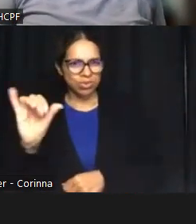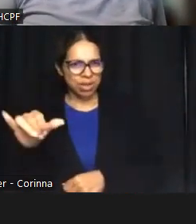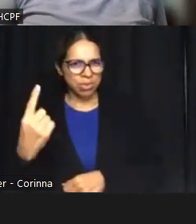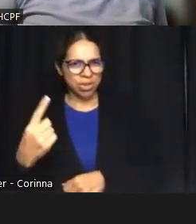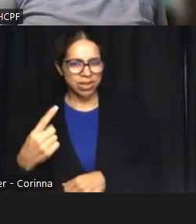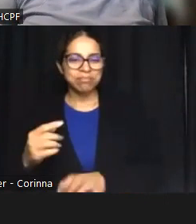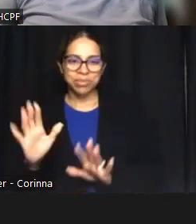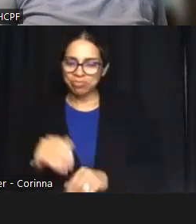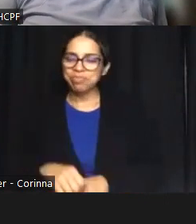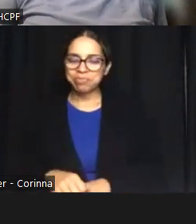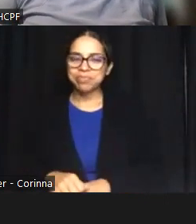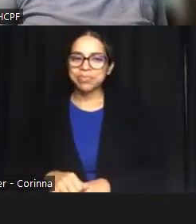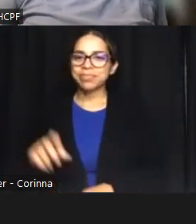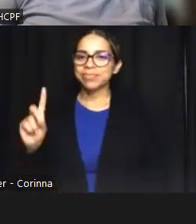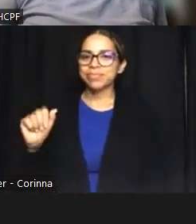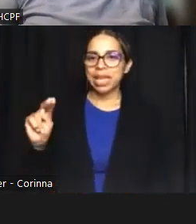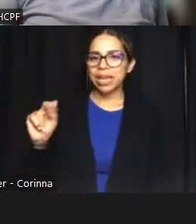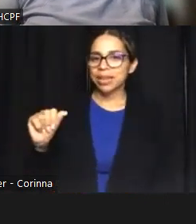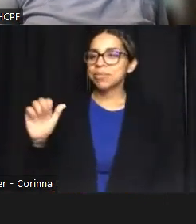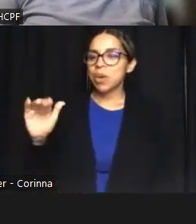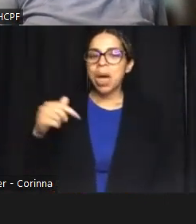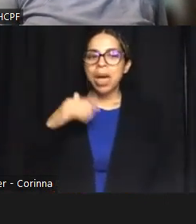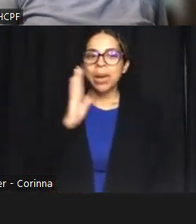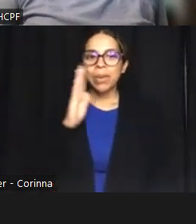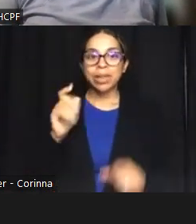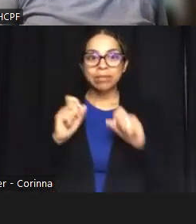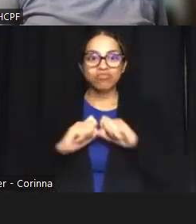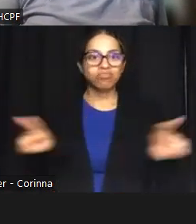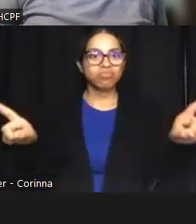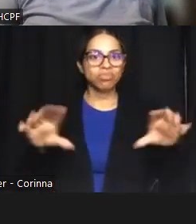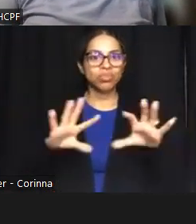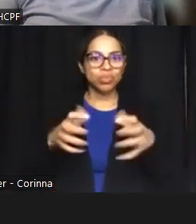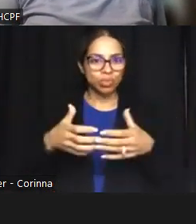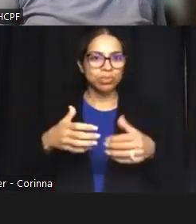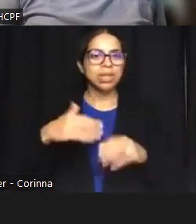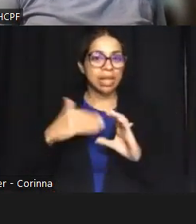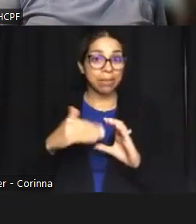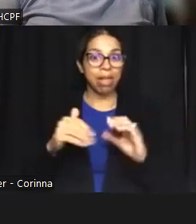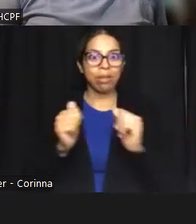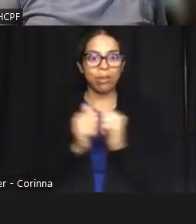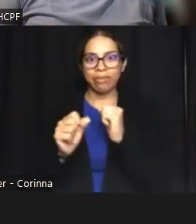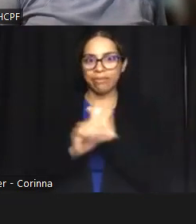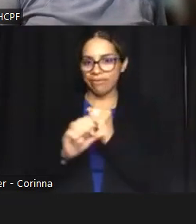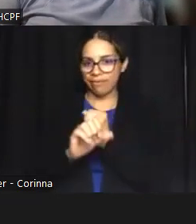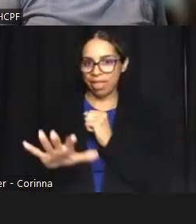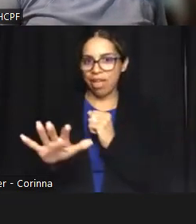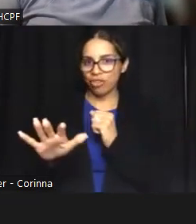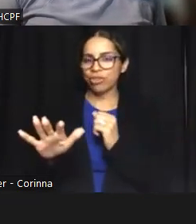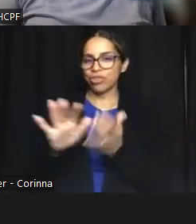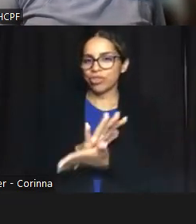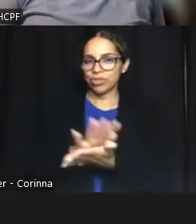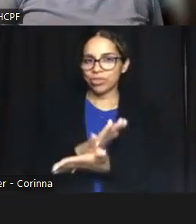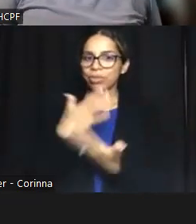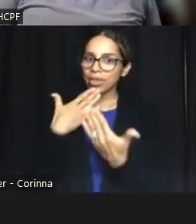What I'll do is I'll make sure I send it out to the group. I'll send a email with the flyer. So thank you, Lynn. So I'll make sure everybody has